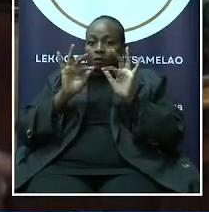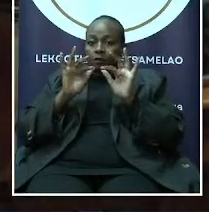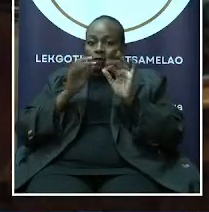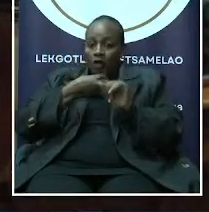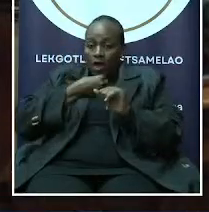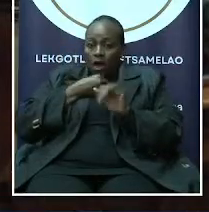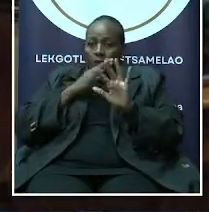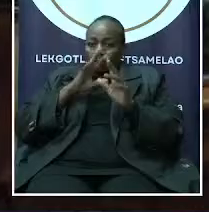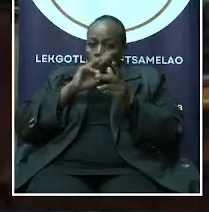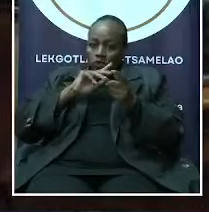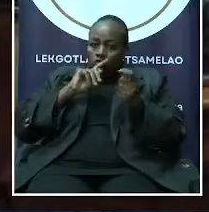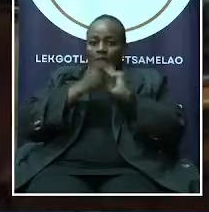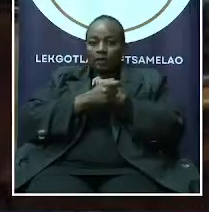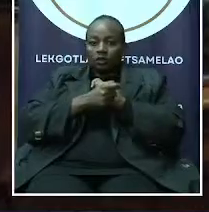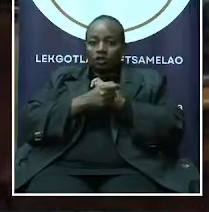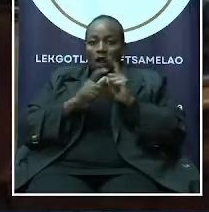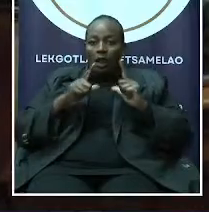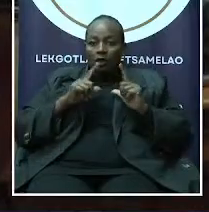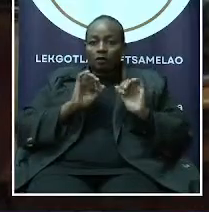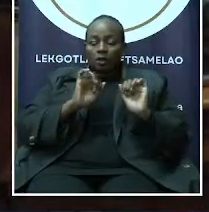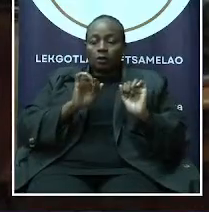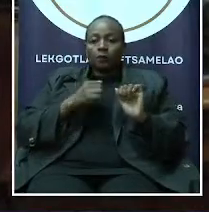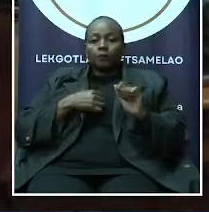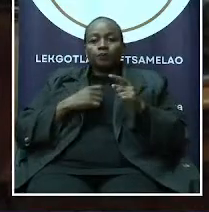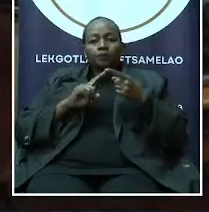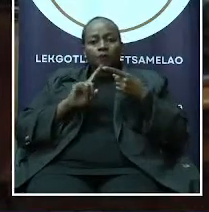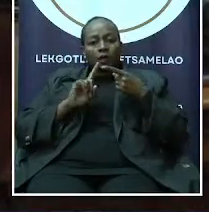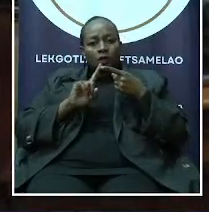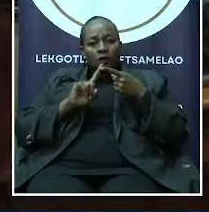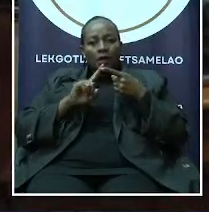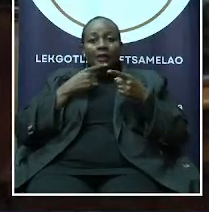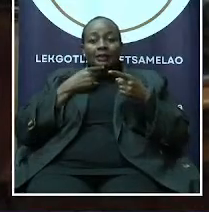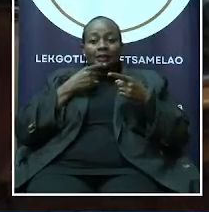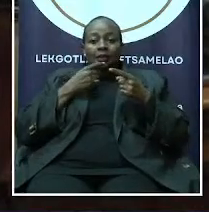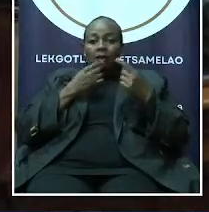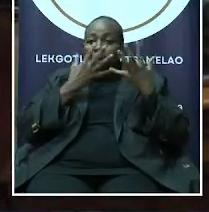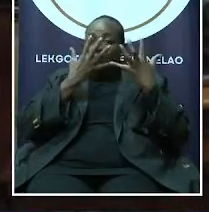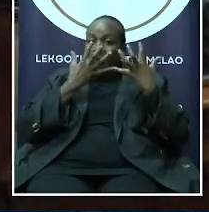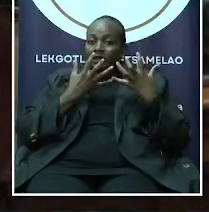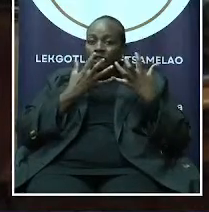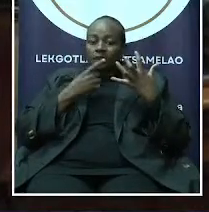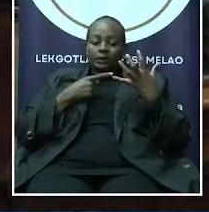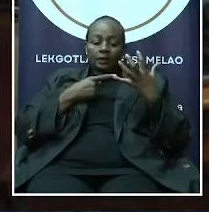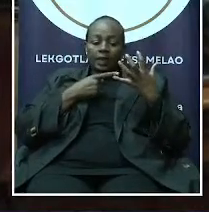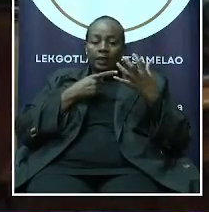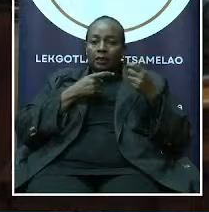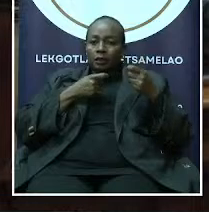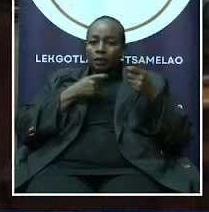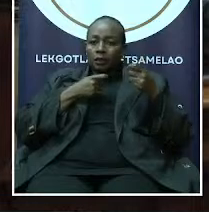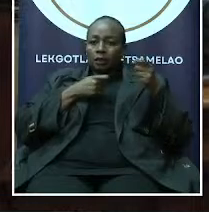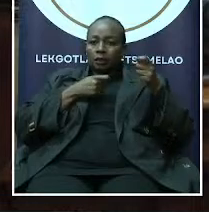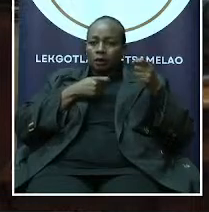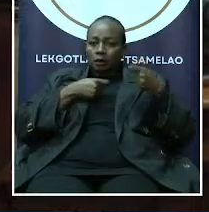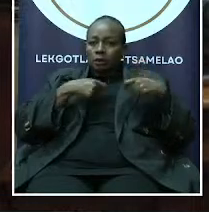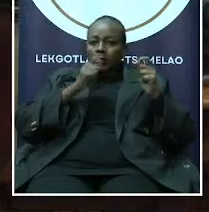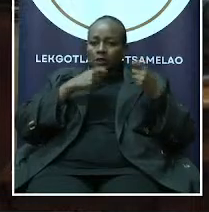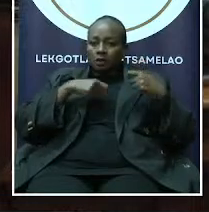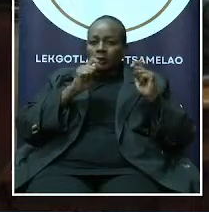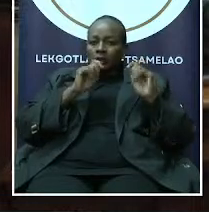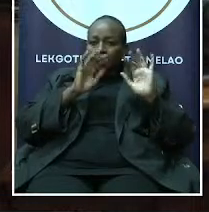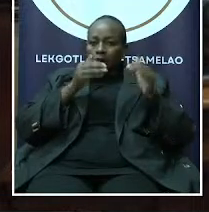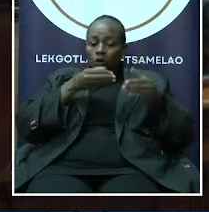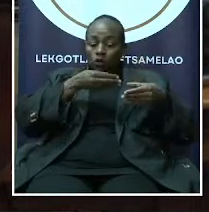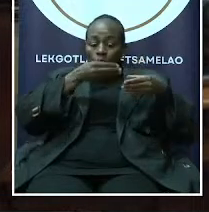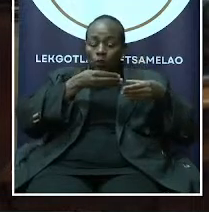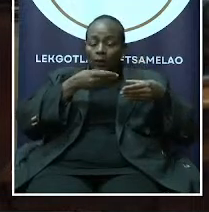single municipality. The only thing I mentioned were quotas, that young people must be represented